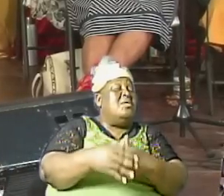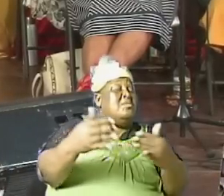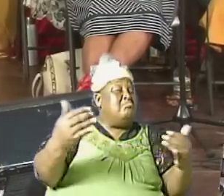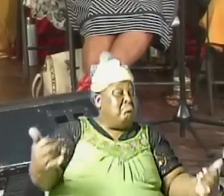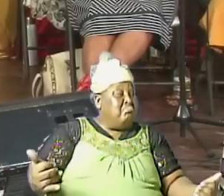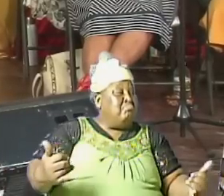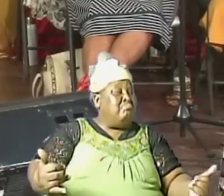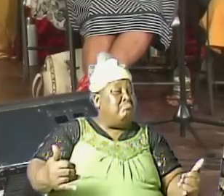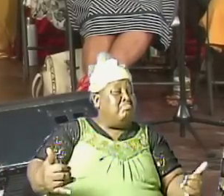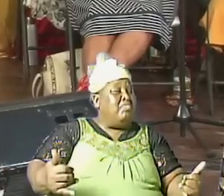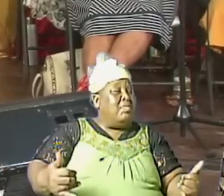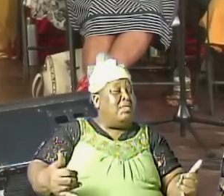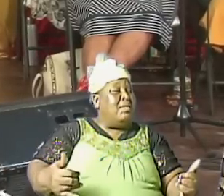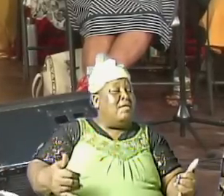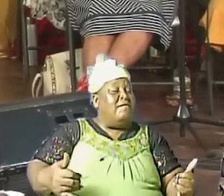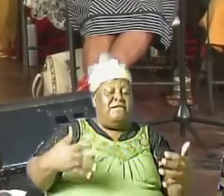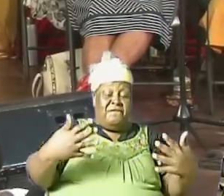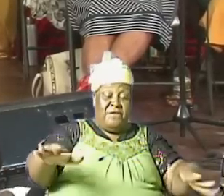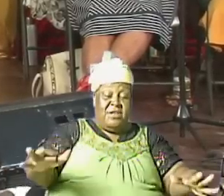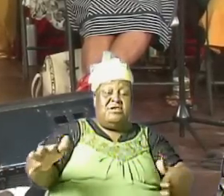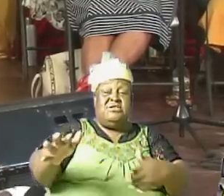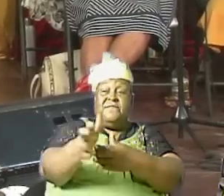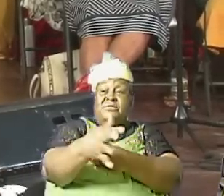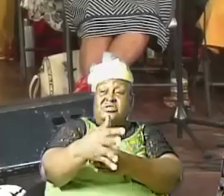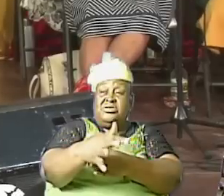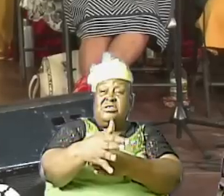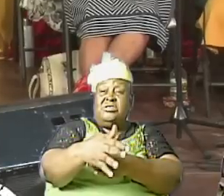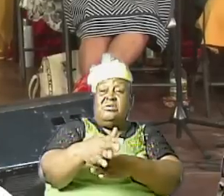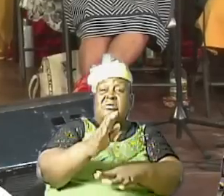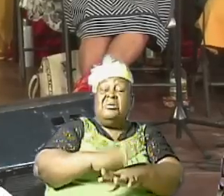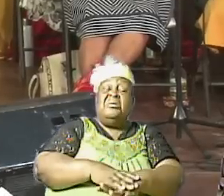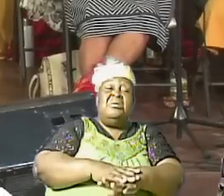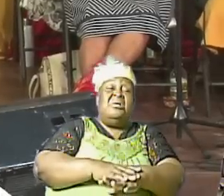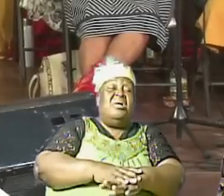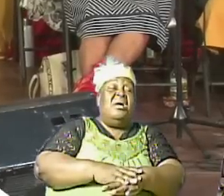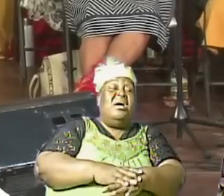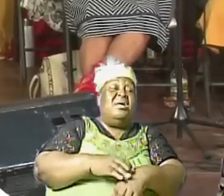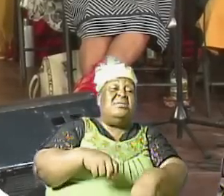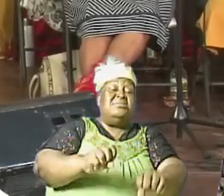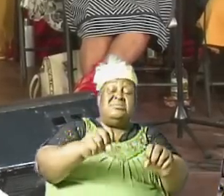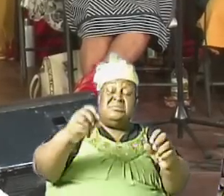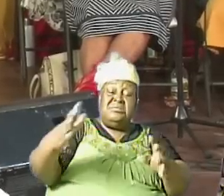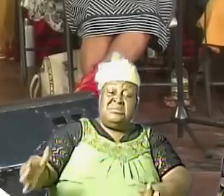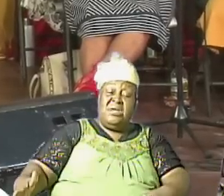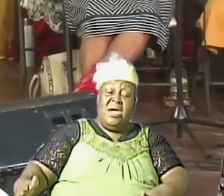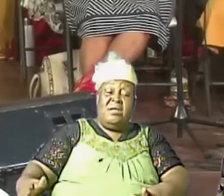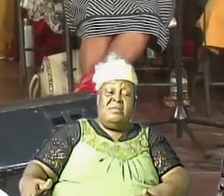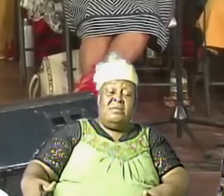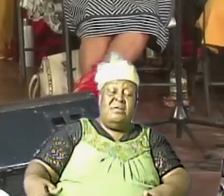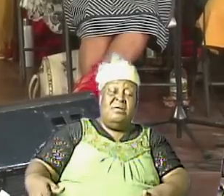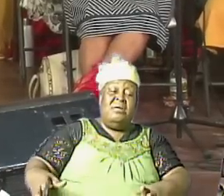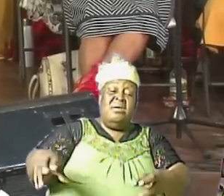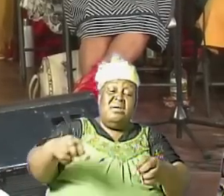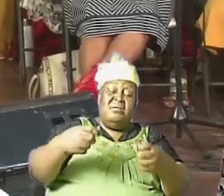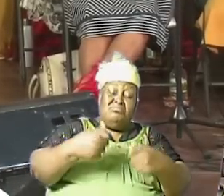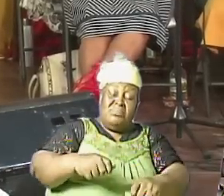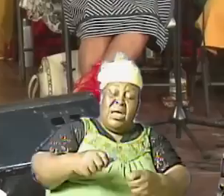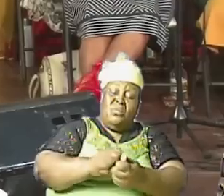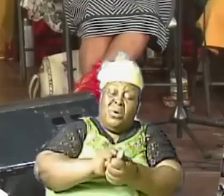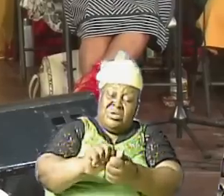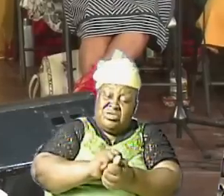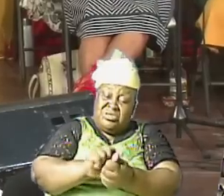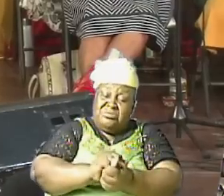They were now, through fishing, was on the shore, mending and washing